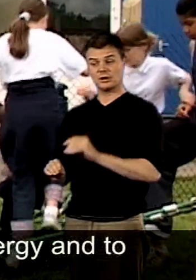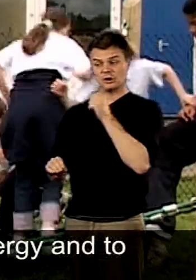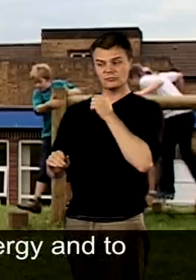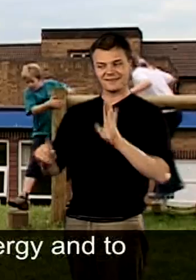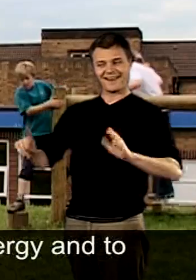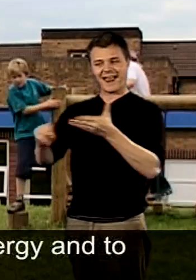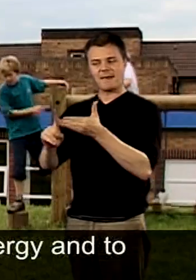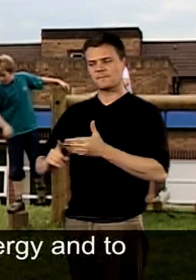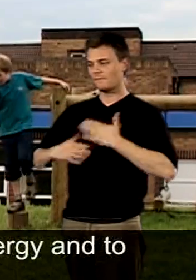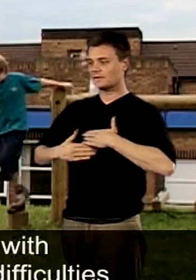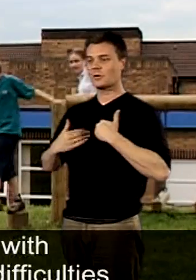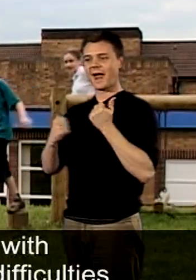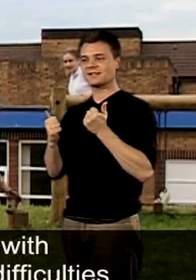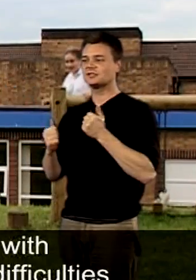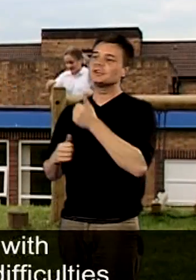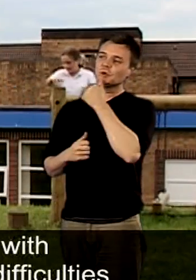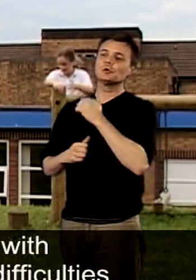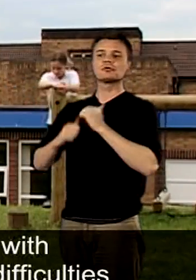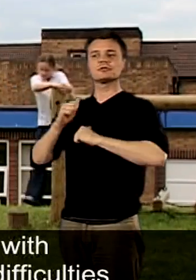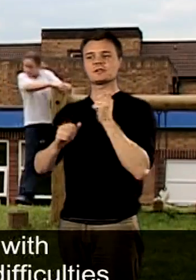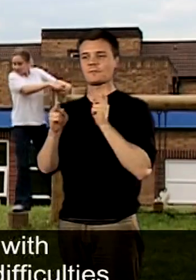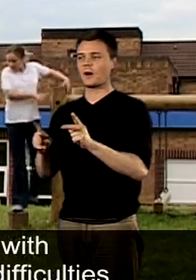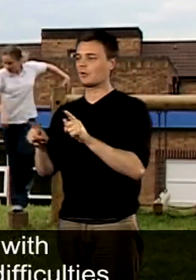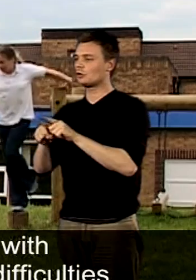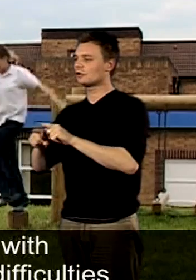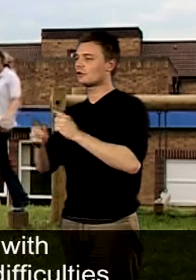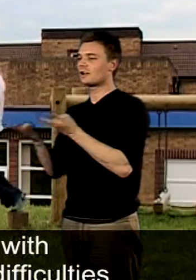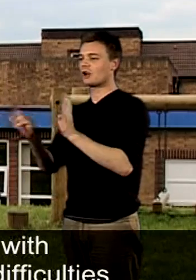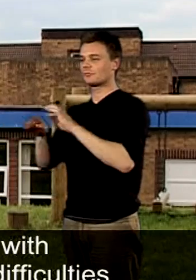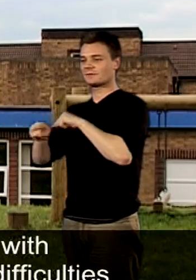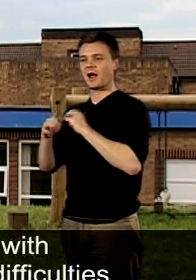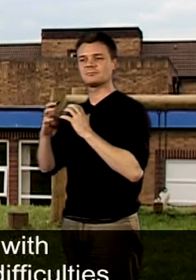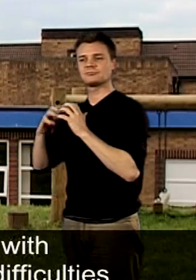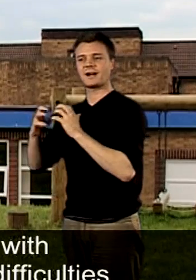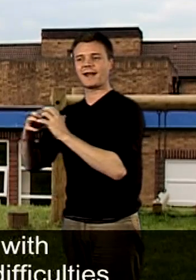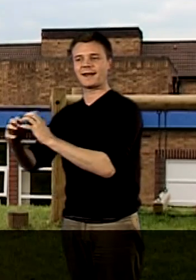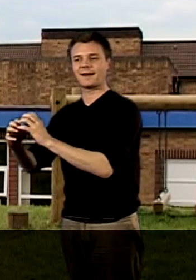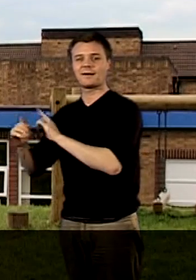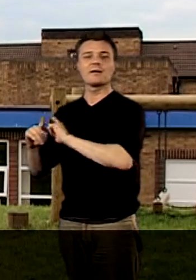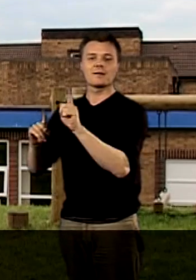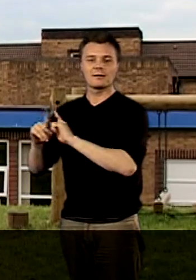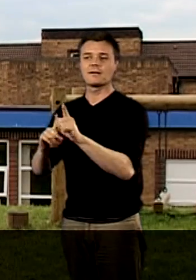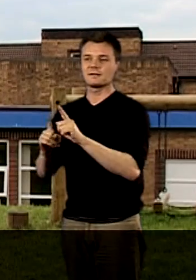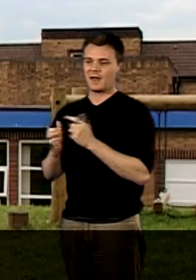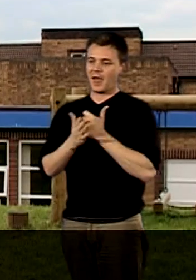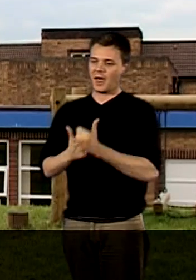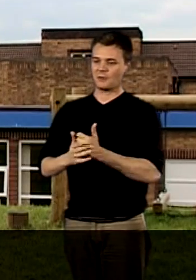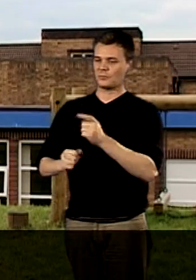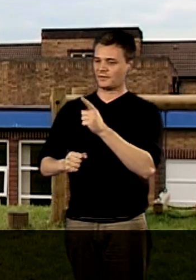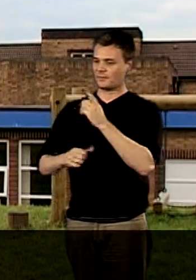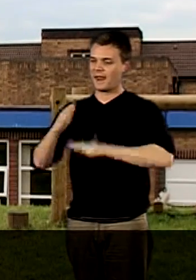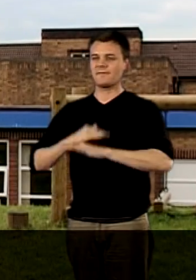break up time in the classroom. This planned use to support pupils with behavioural, emotional and social difficulties is a reasonable